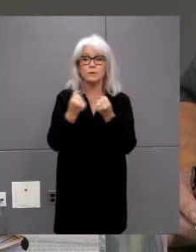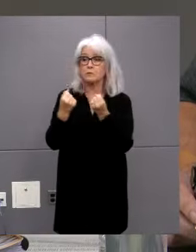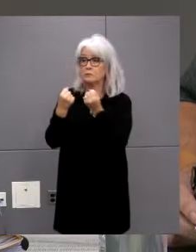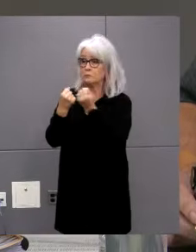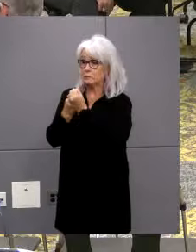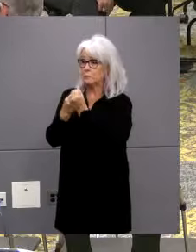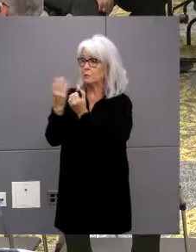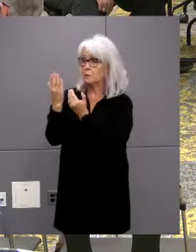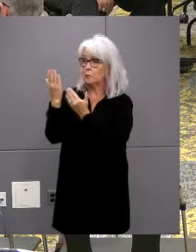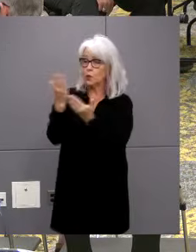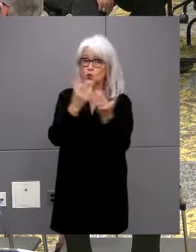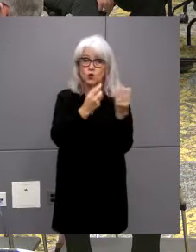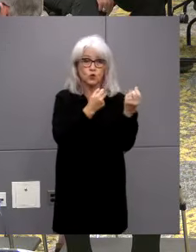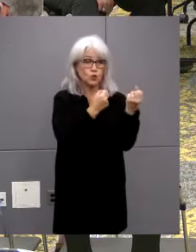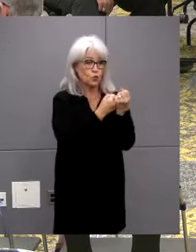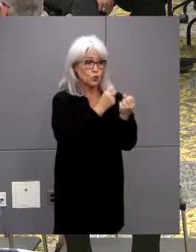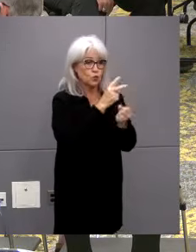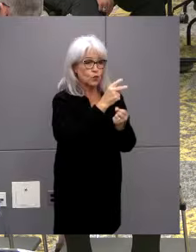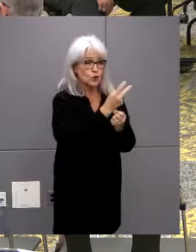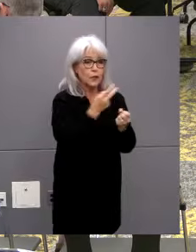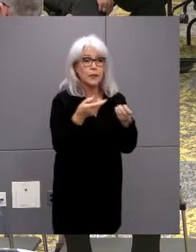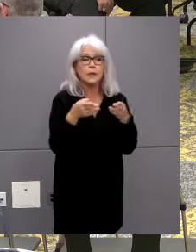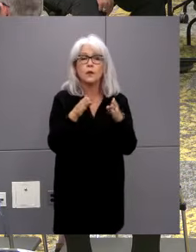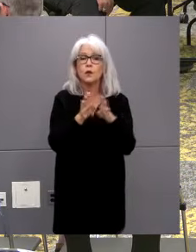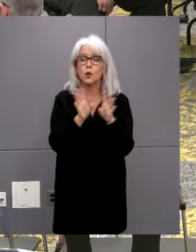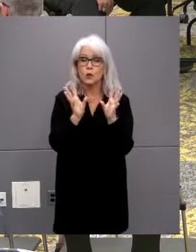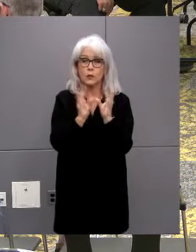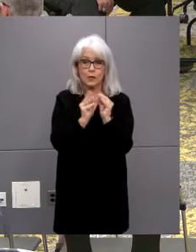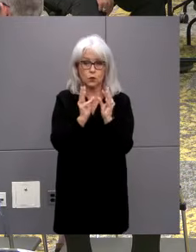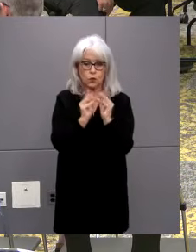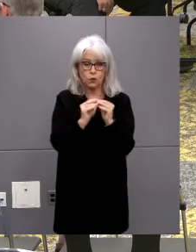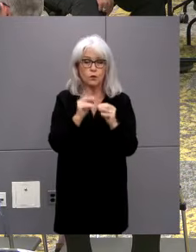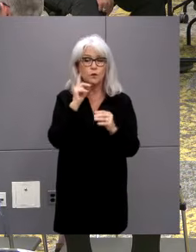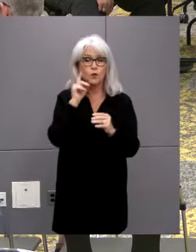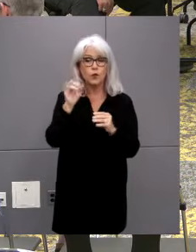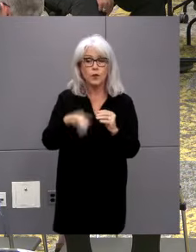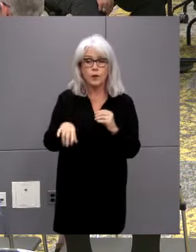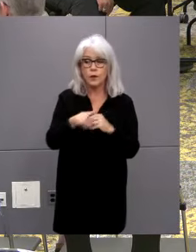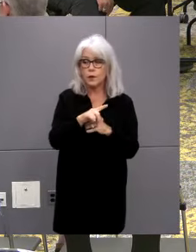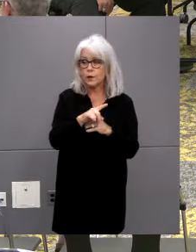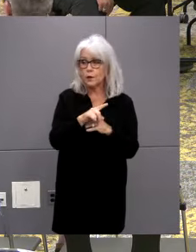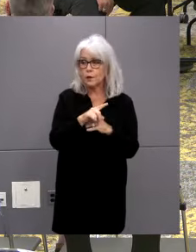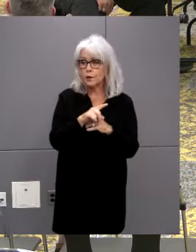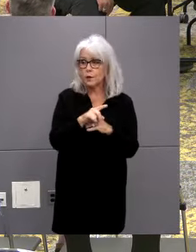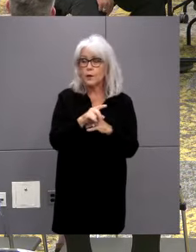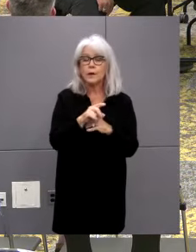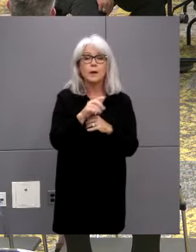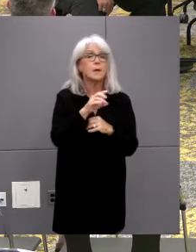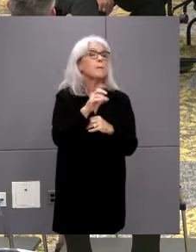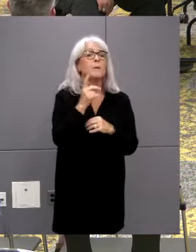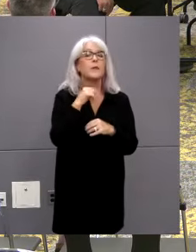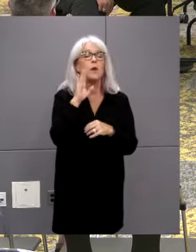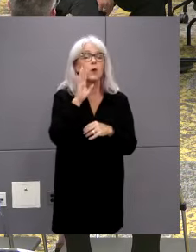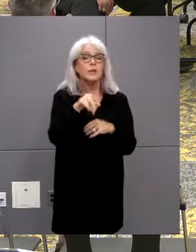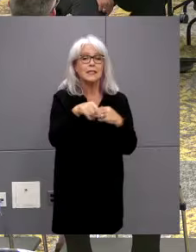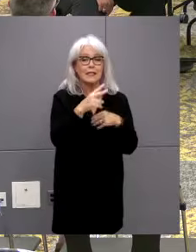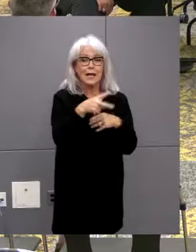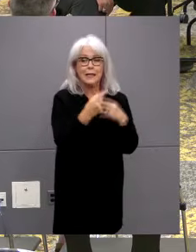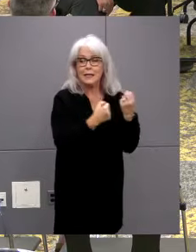Get a motion to go into closed session for the collective bargaining. It's been seconded. Any